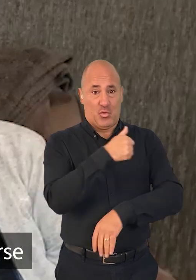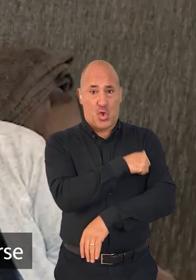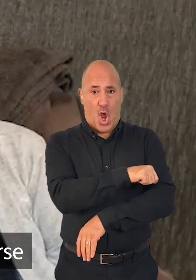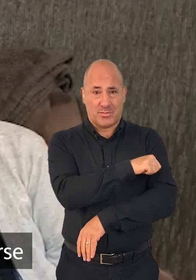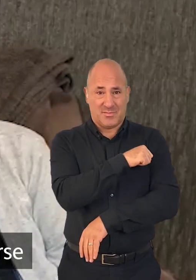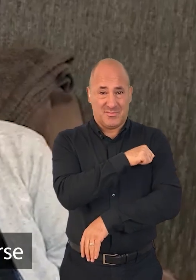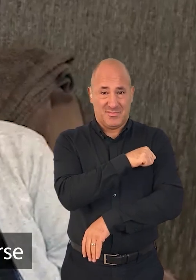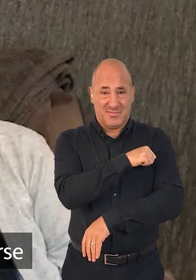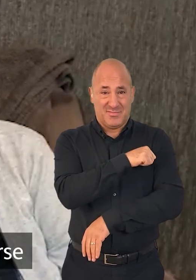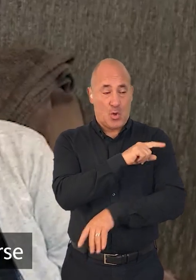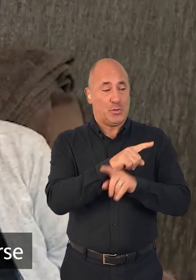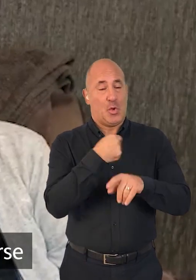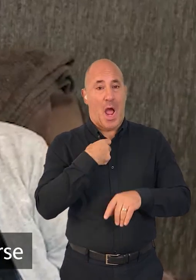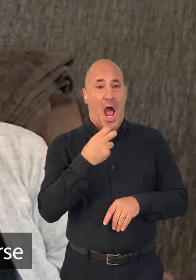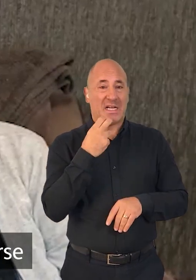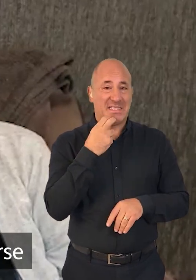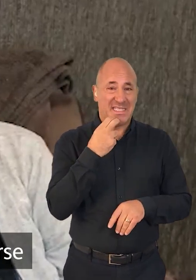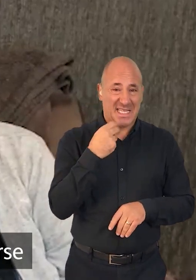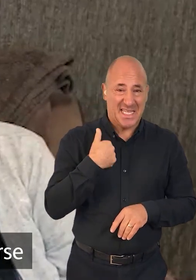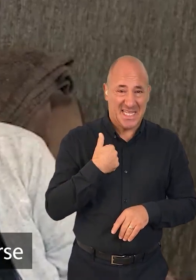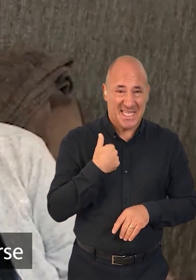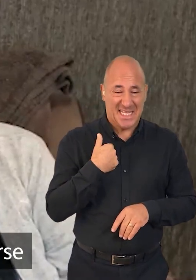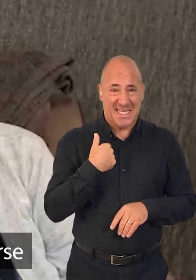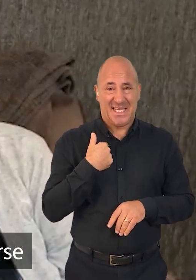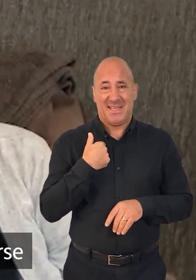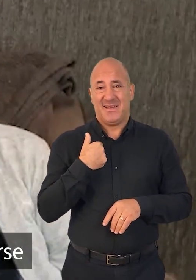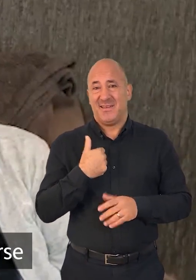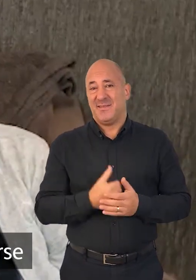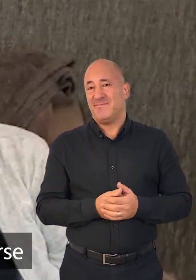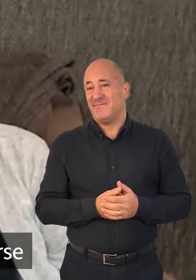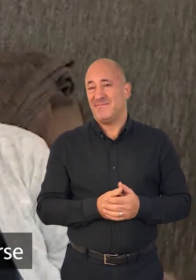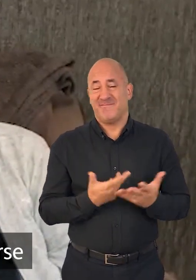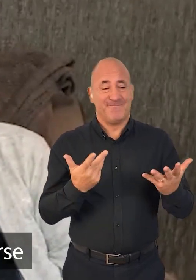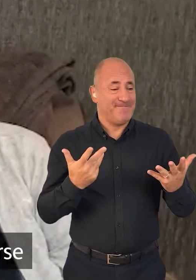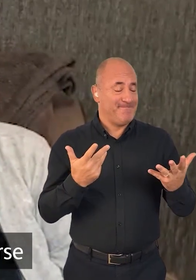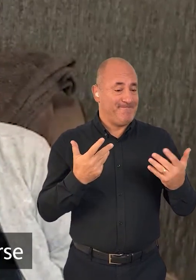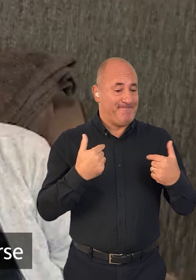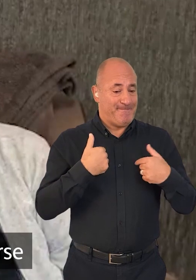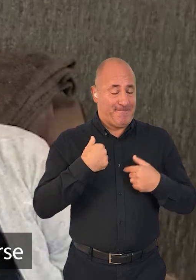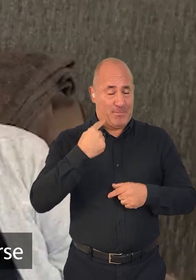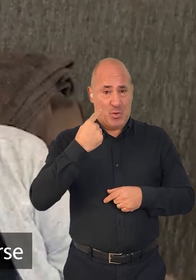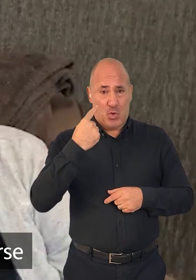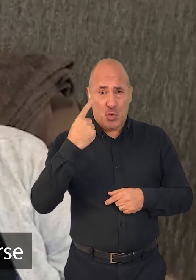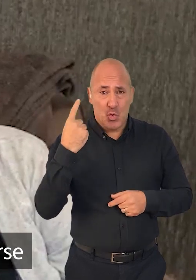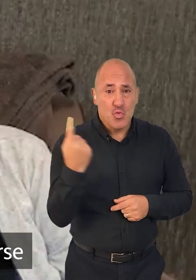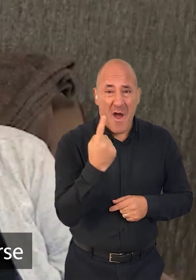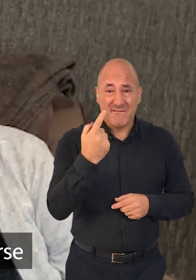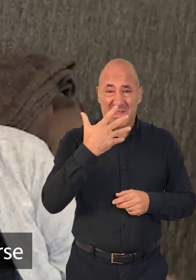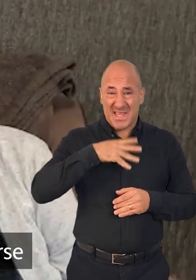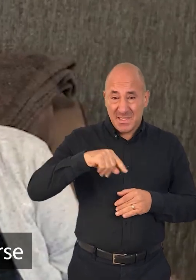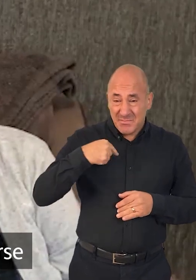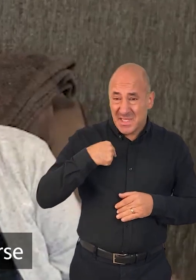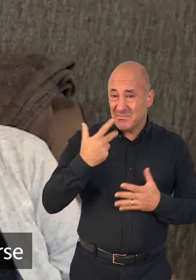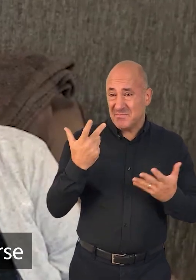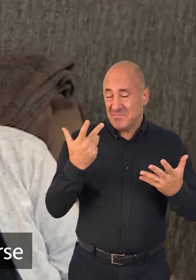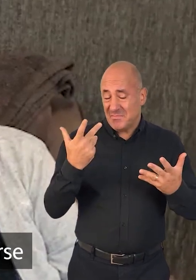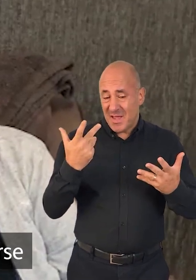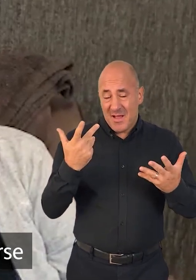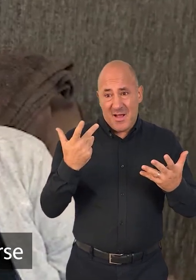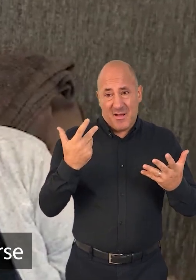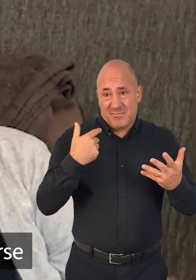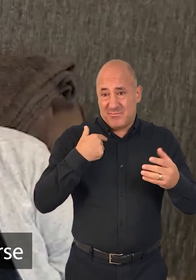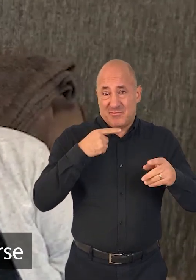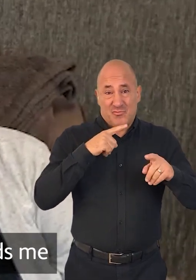I do as a mum and a wife and a